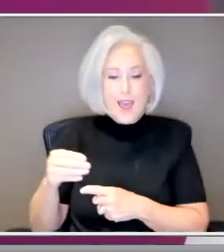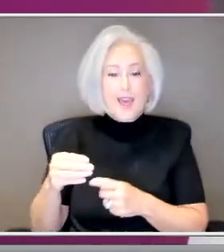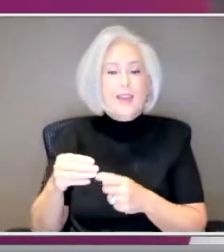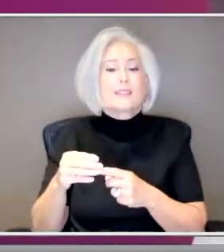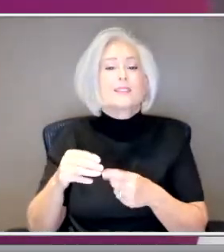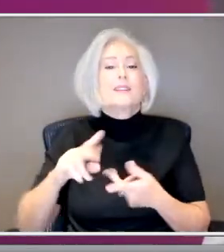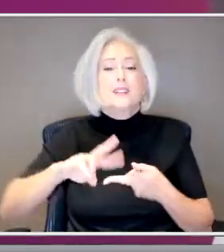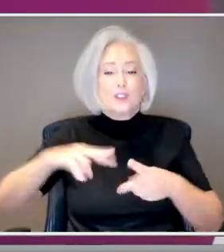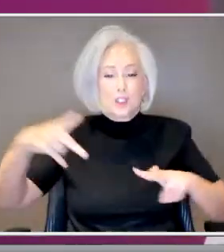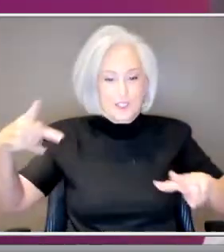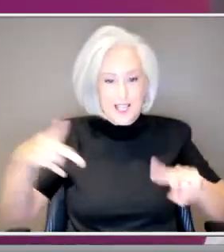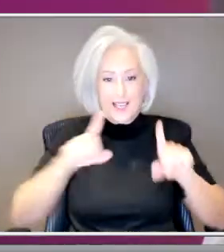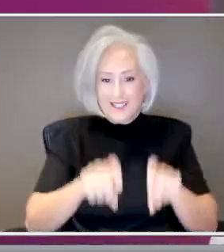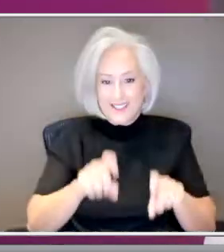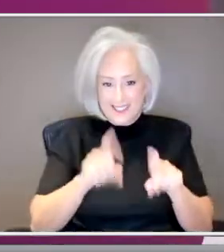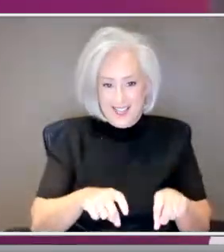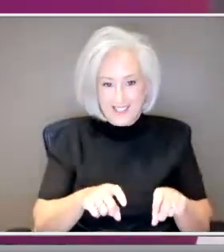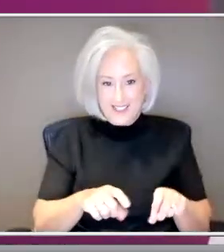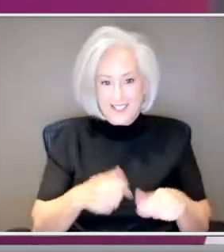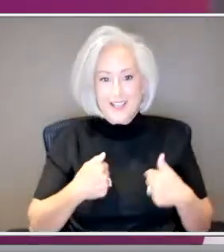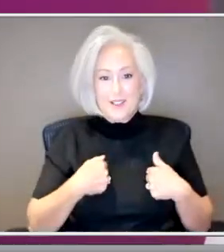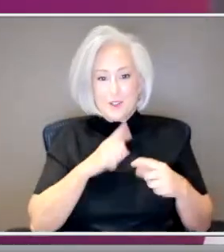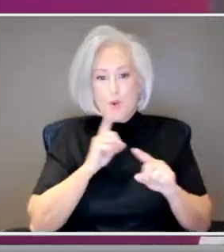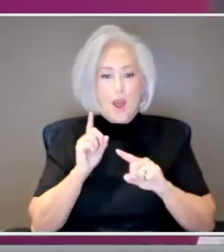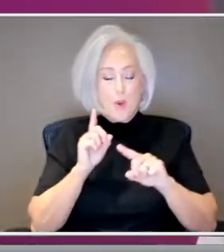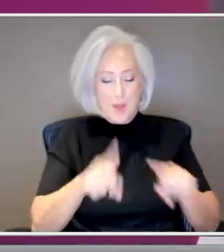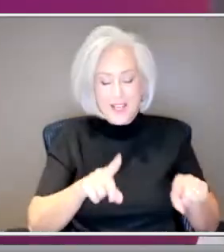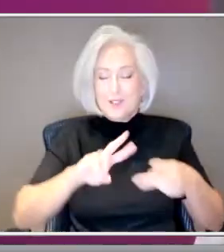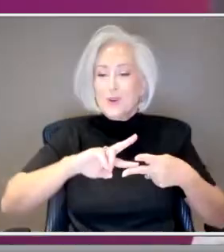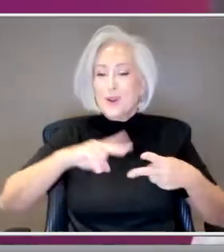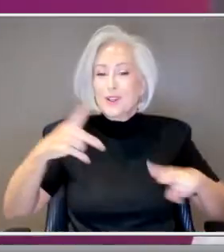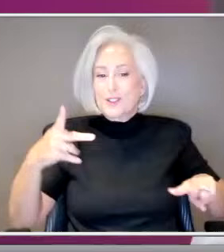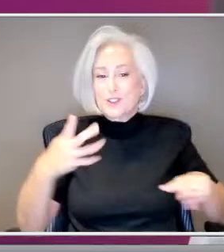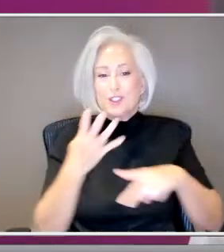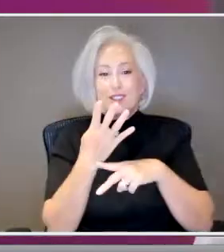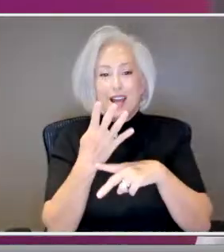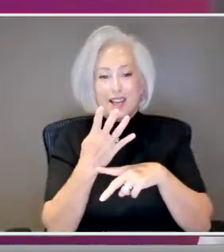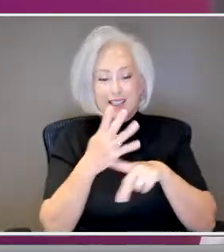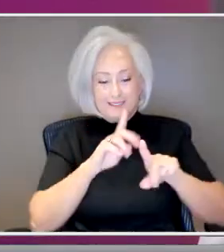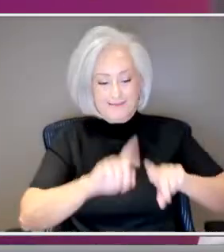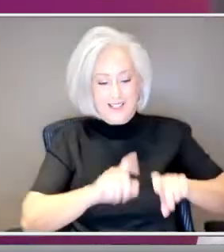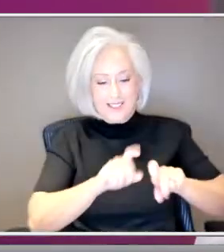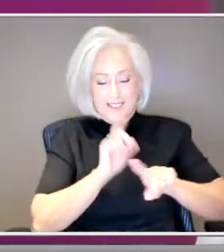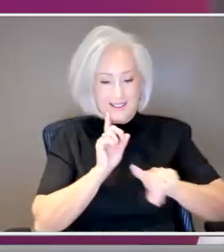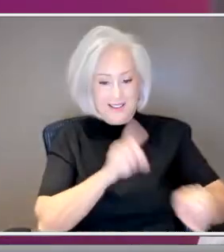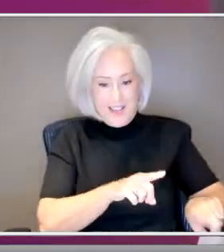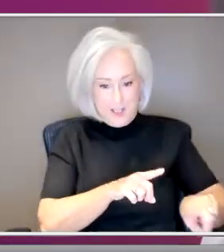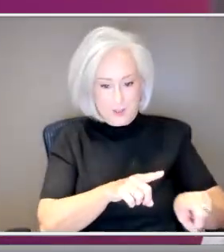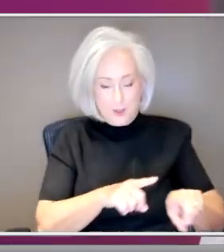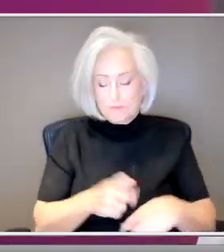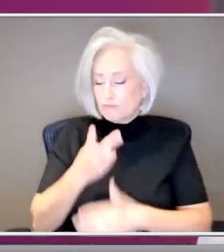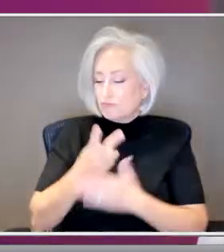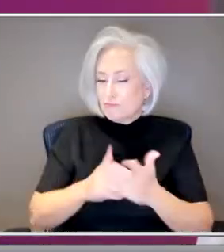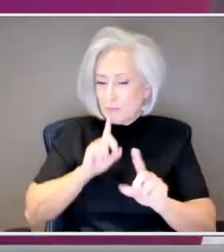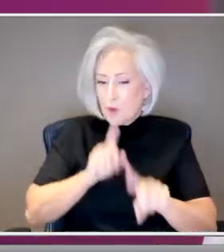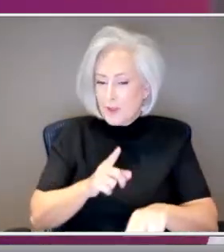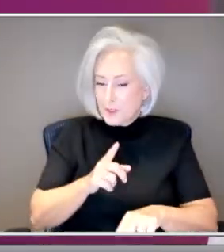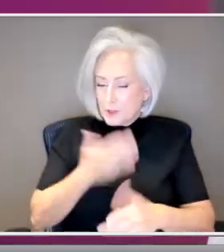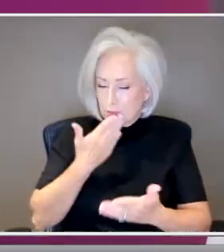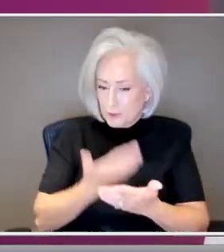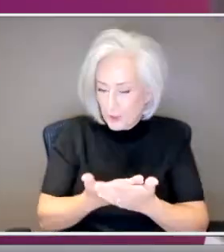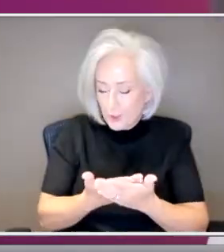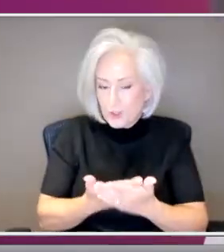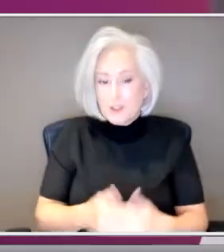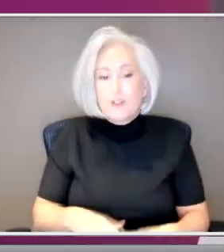component and then tag it on to you. Okay. And both answers are just as valid. If they came to a genetic counselor, we would say, here are